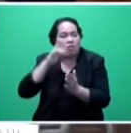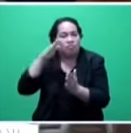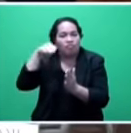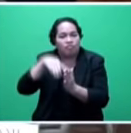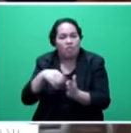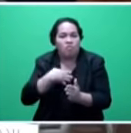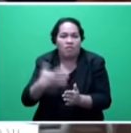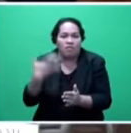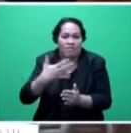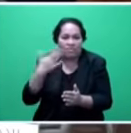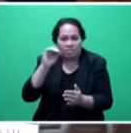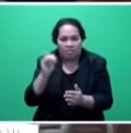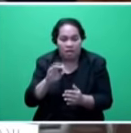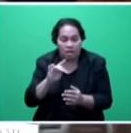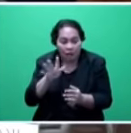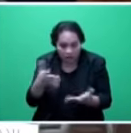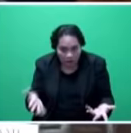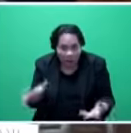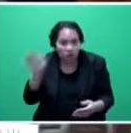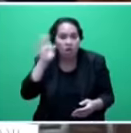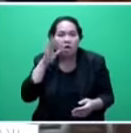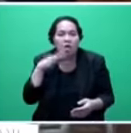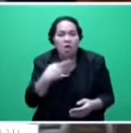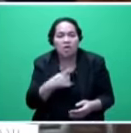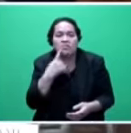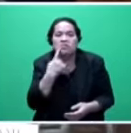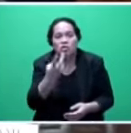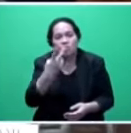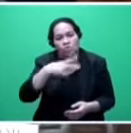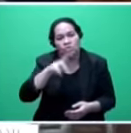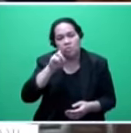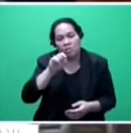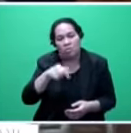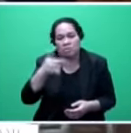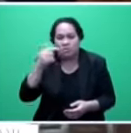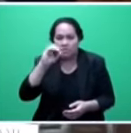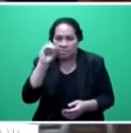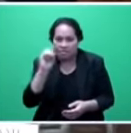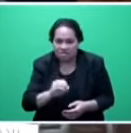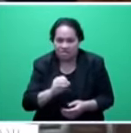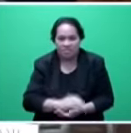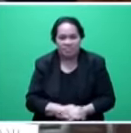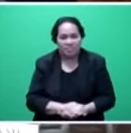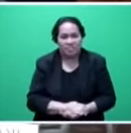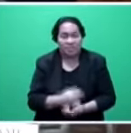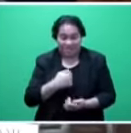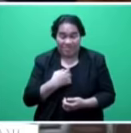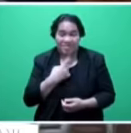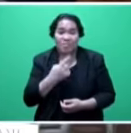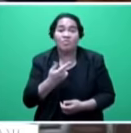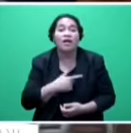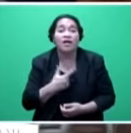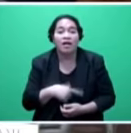our economy now will contract by at least 21.7%. I say at least 21.7%, Mr. Speaker,